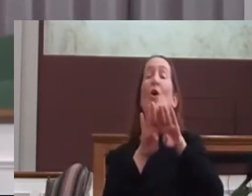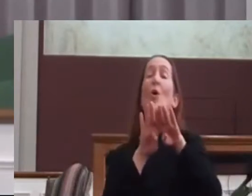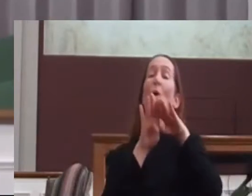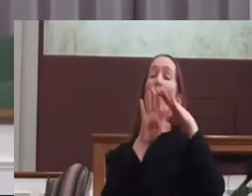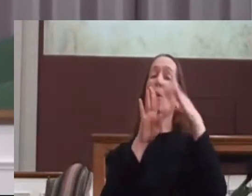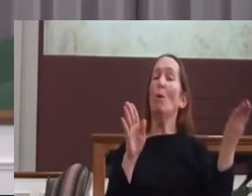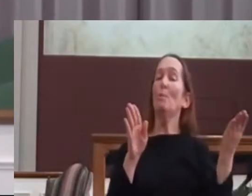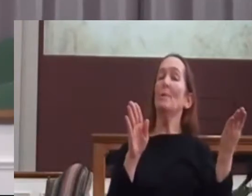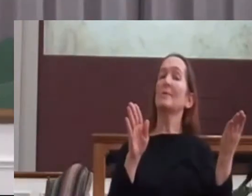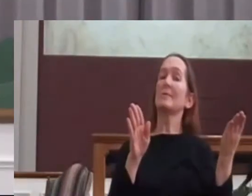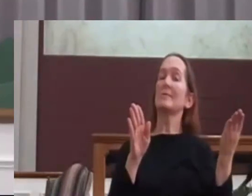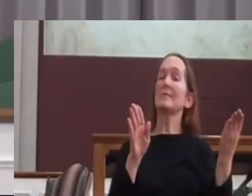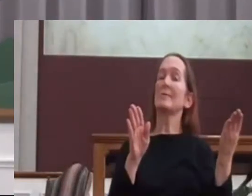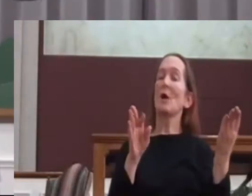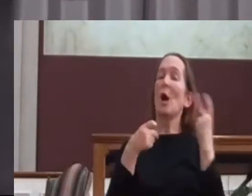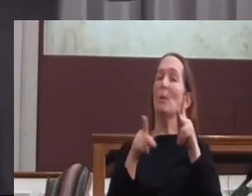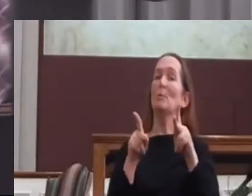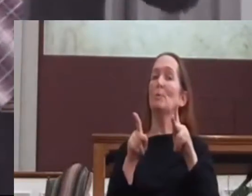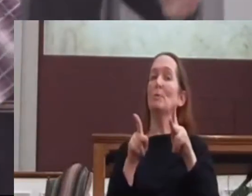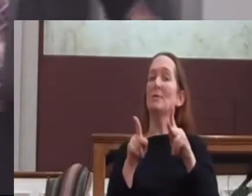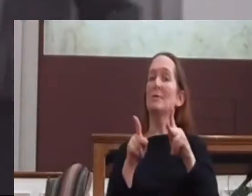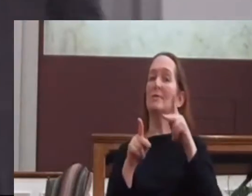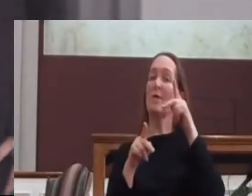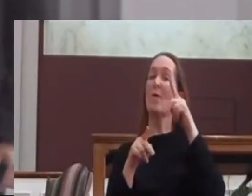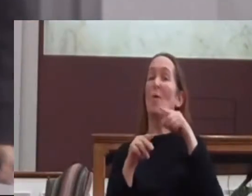it opens the door